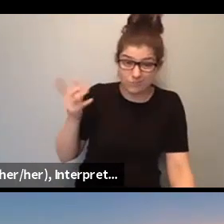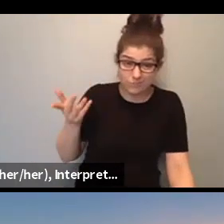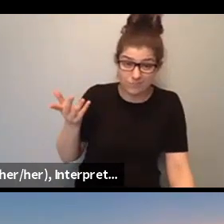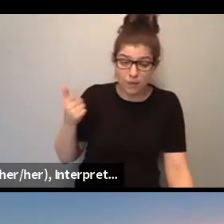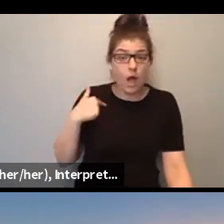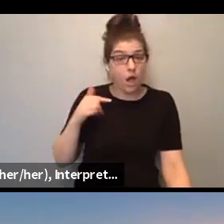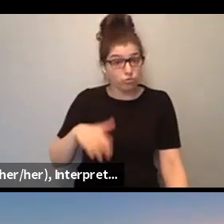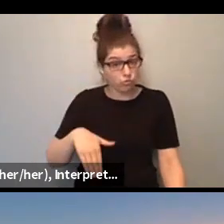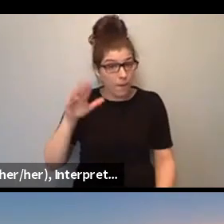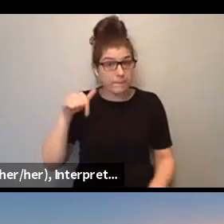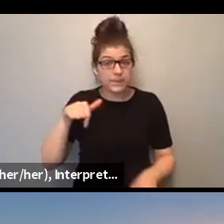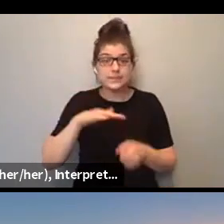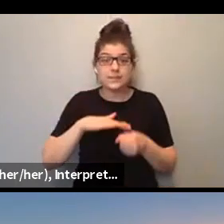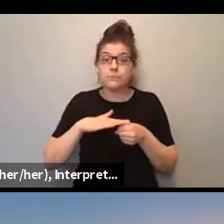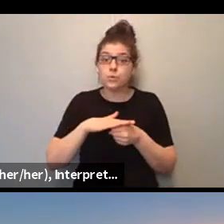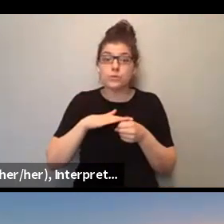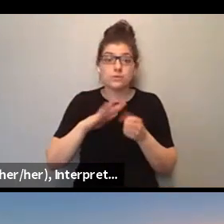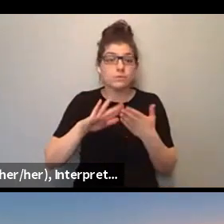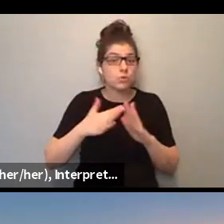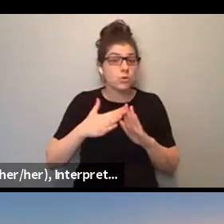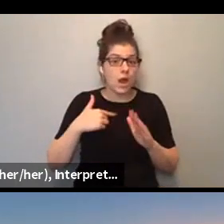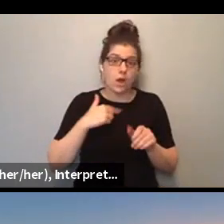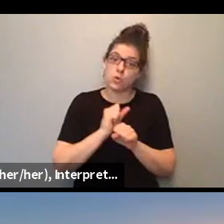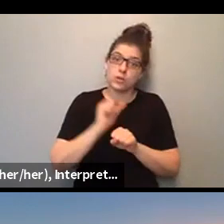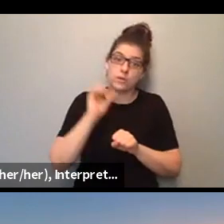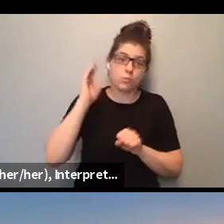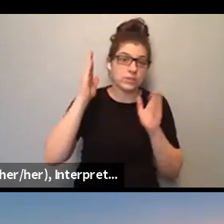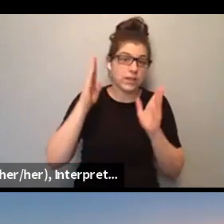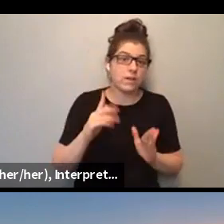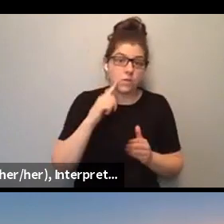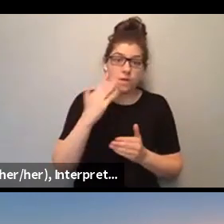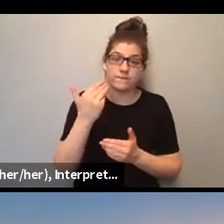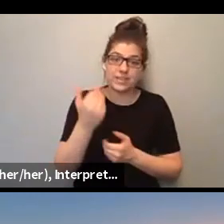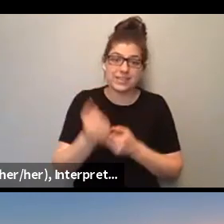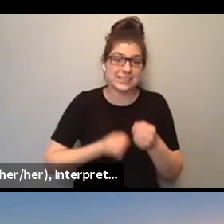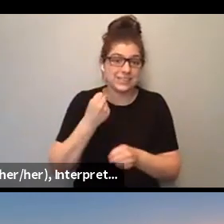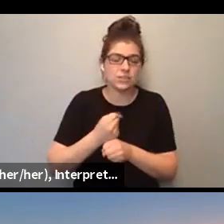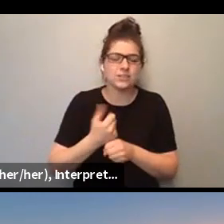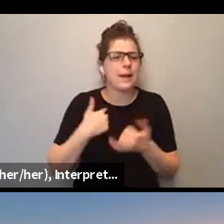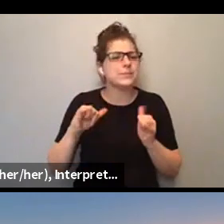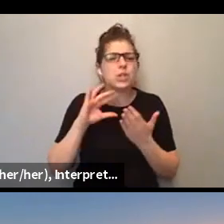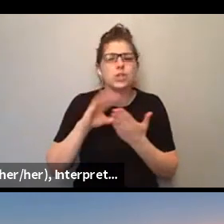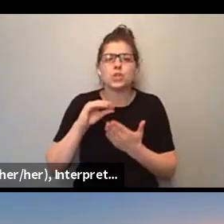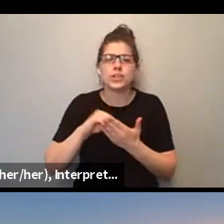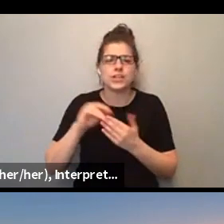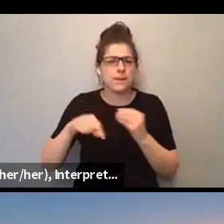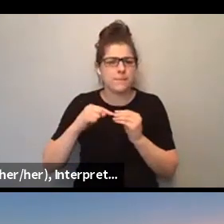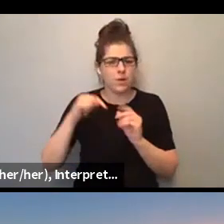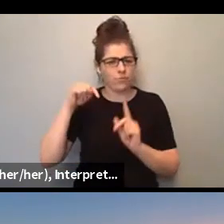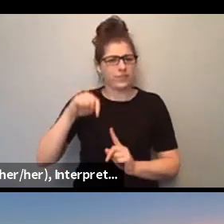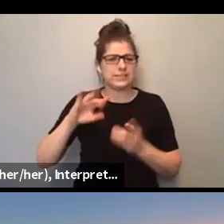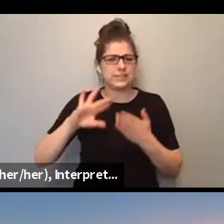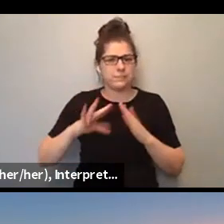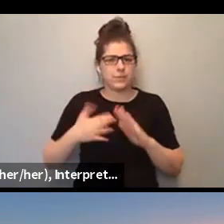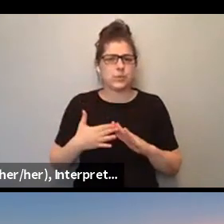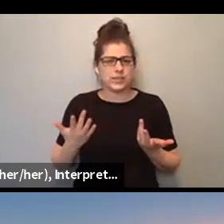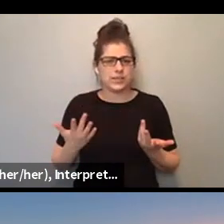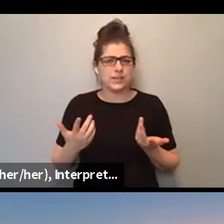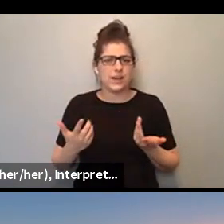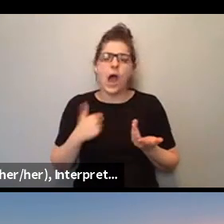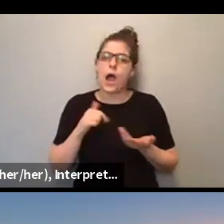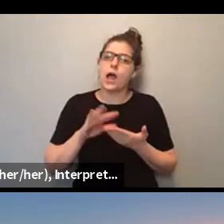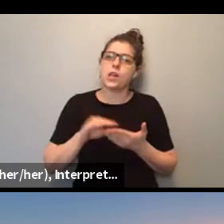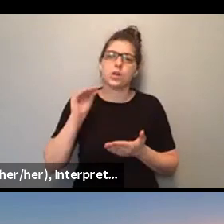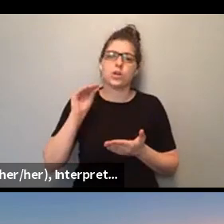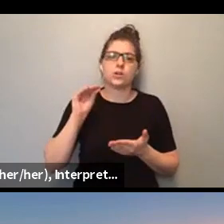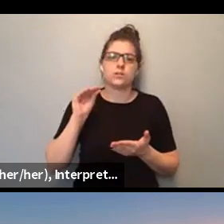I've, you know, worked as a presenter here 15 years, and I'm still learning about this community. And I learn the most